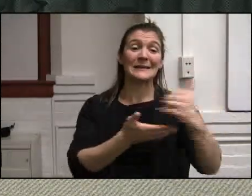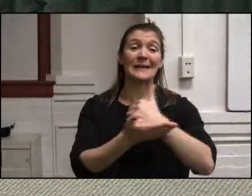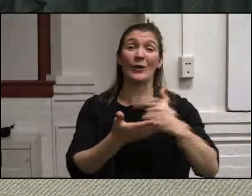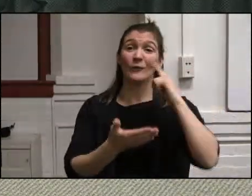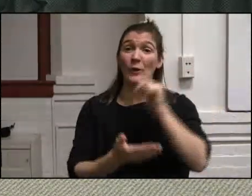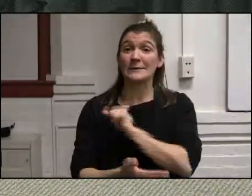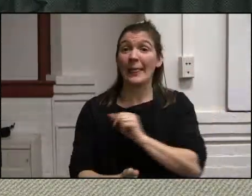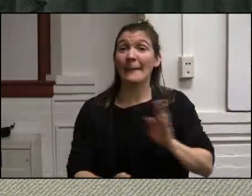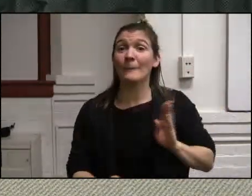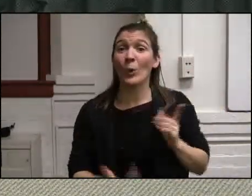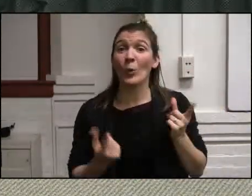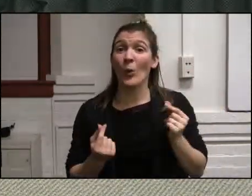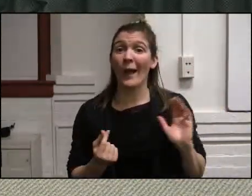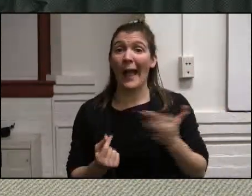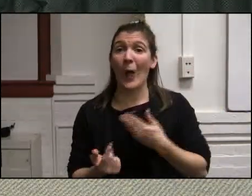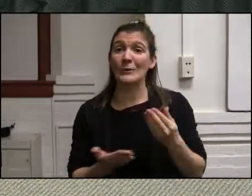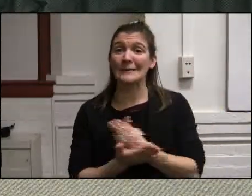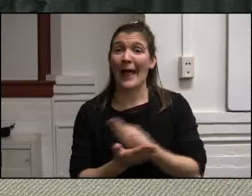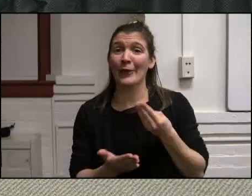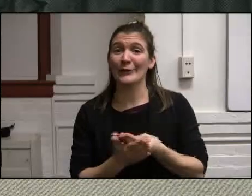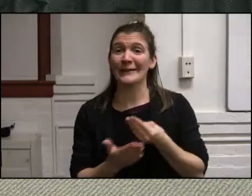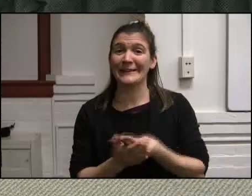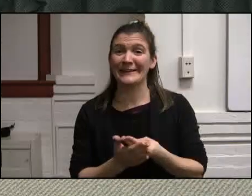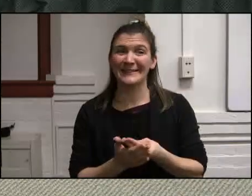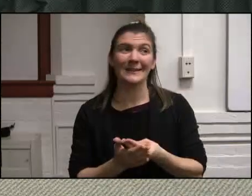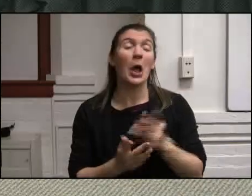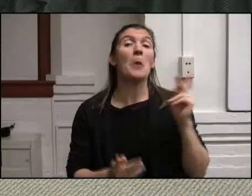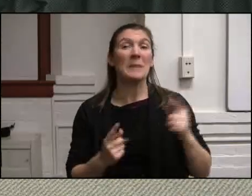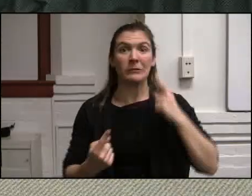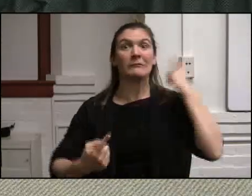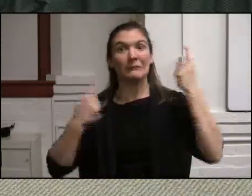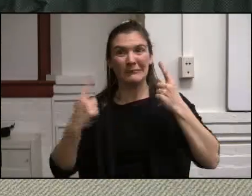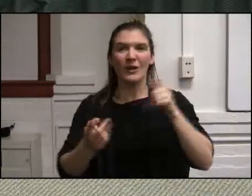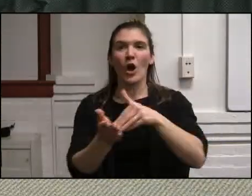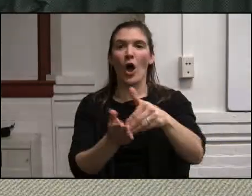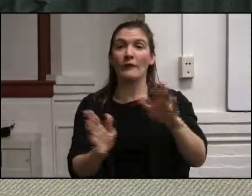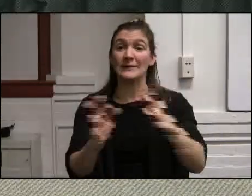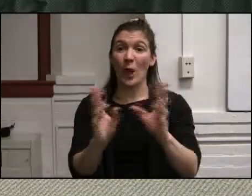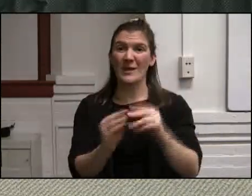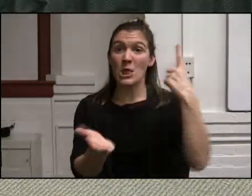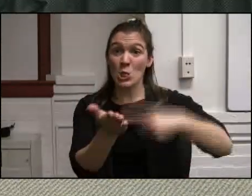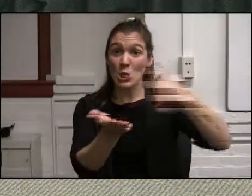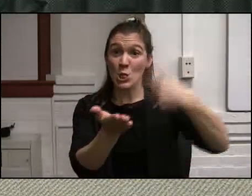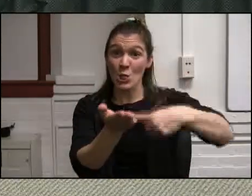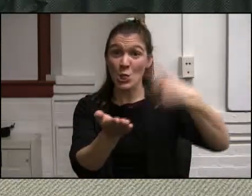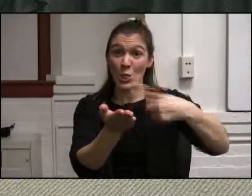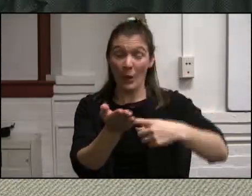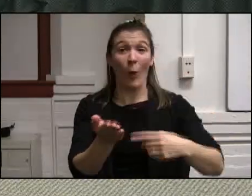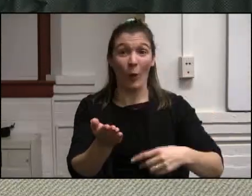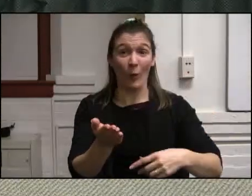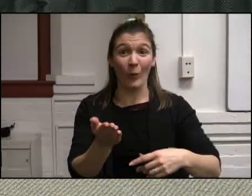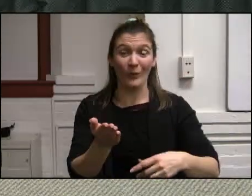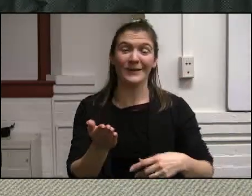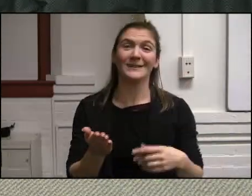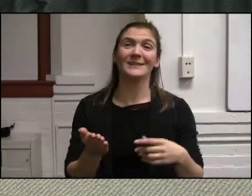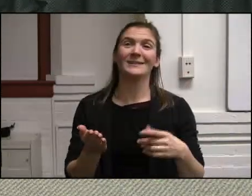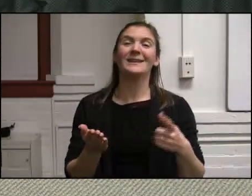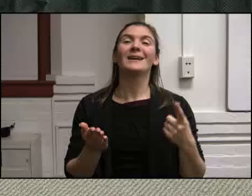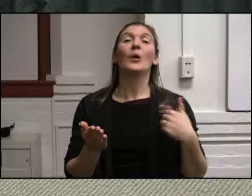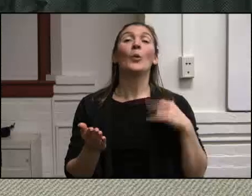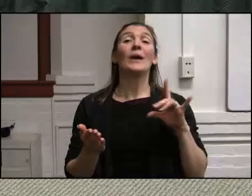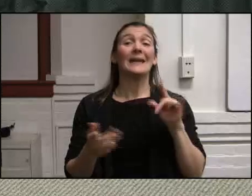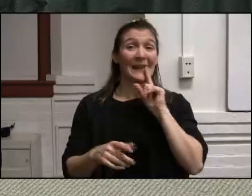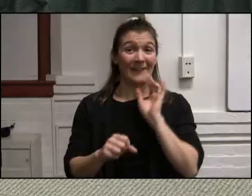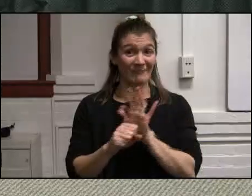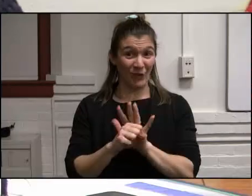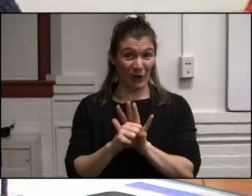board members. That has been a source of much consideration at town meeting over recent years. We confirmed